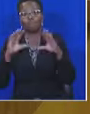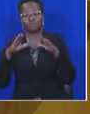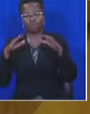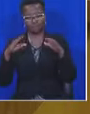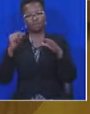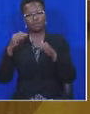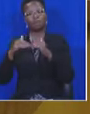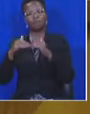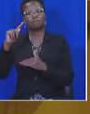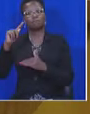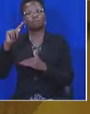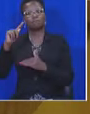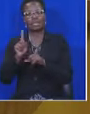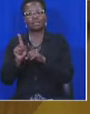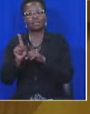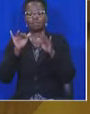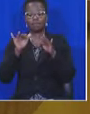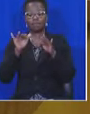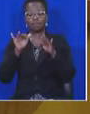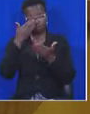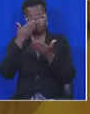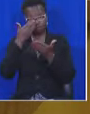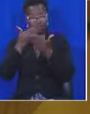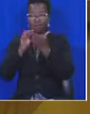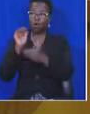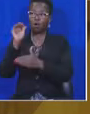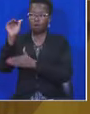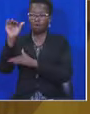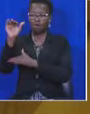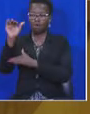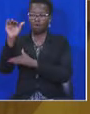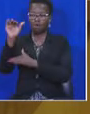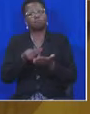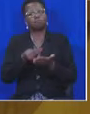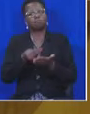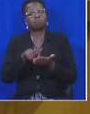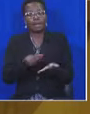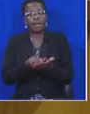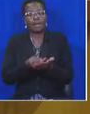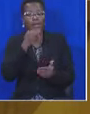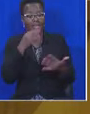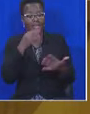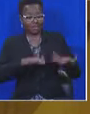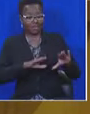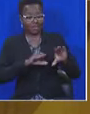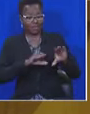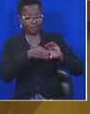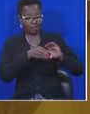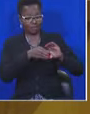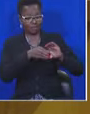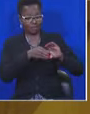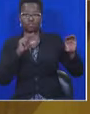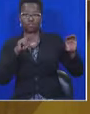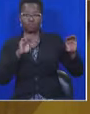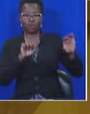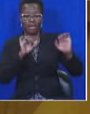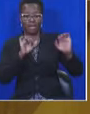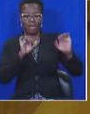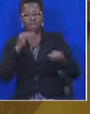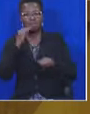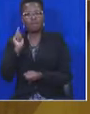to study outside South Africa. Make sure that even at the postgraduate level, students have got access to